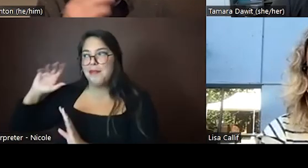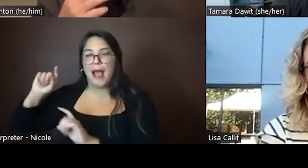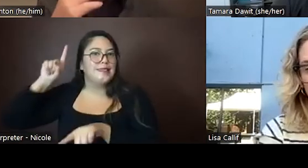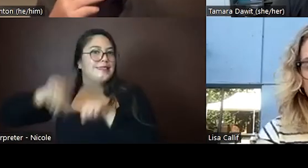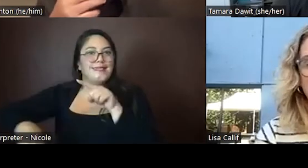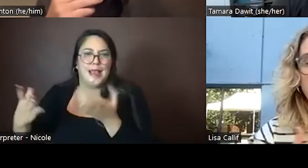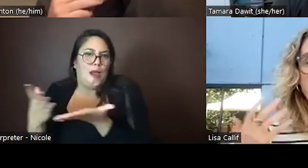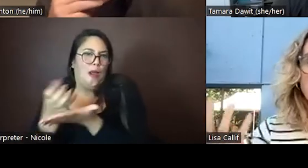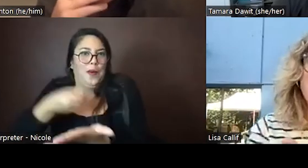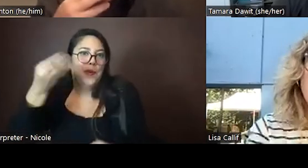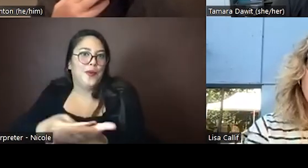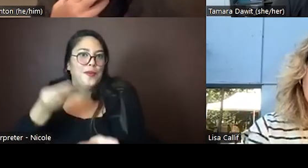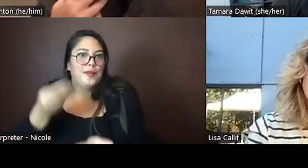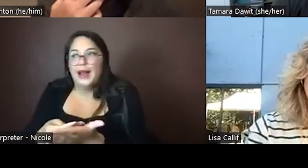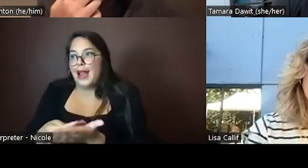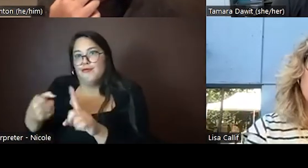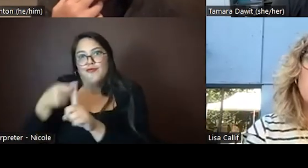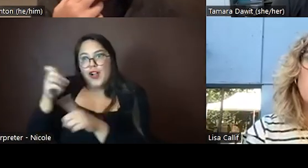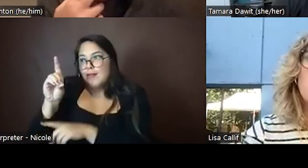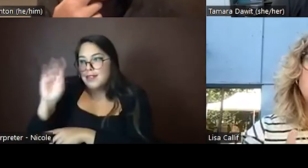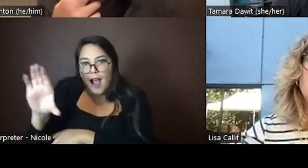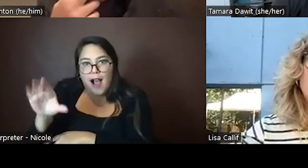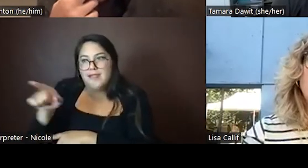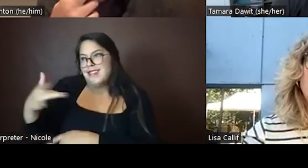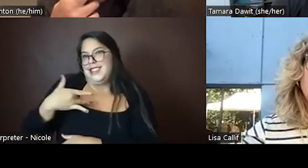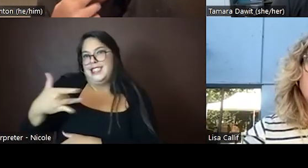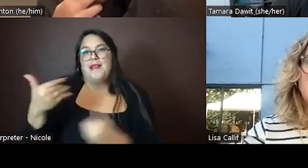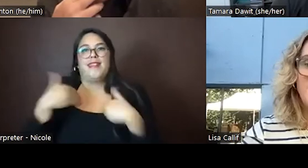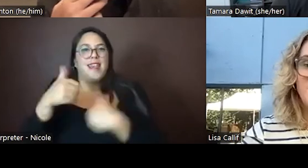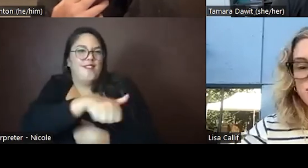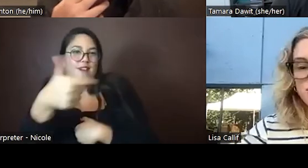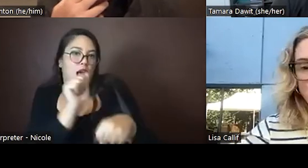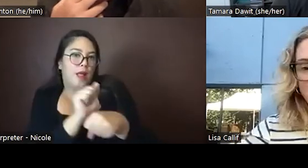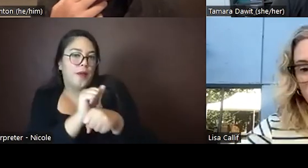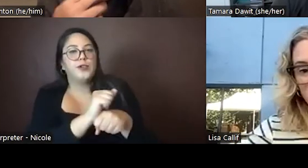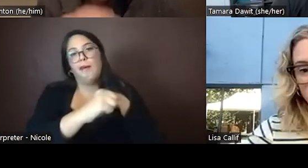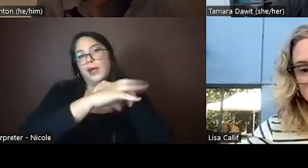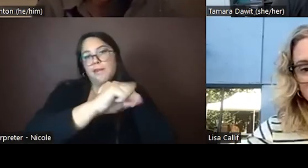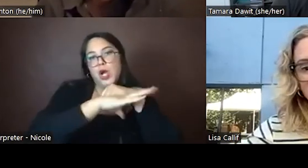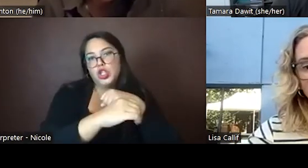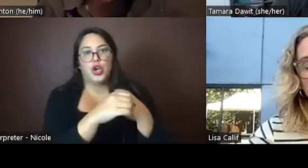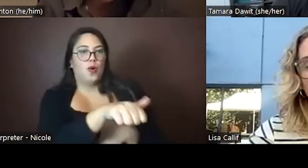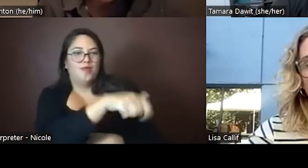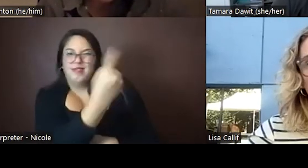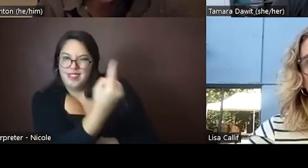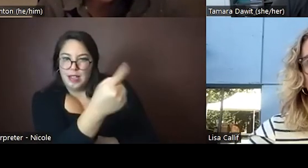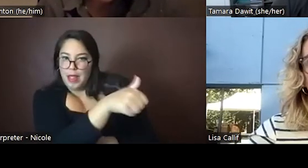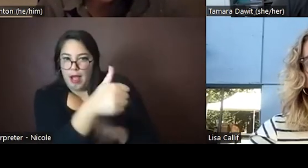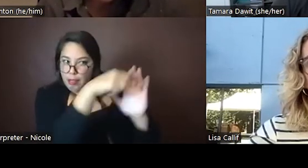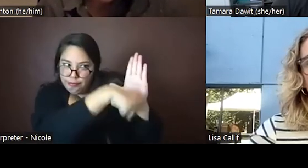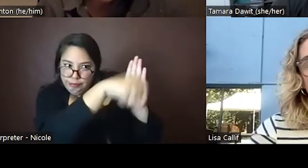direct sitcoms, or they'd do something else in the commercial world to sustain and to live. And